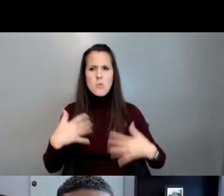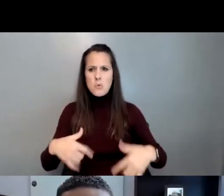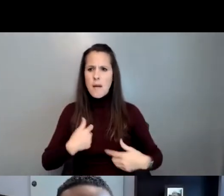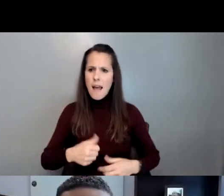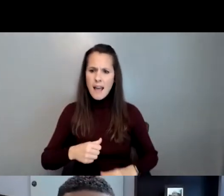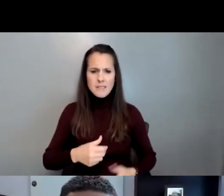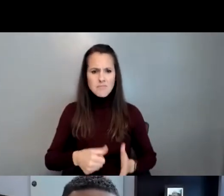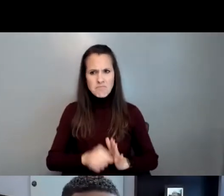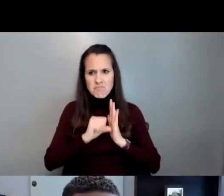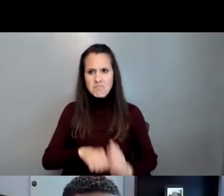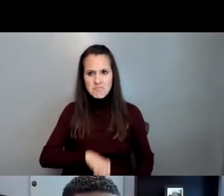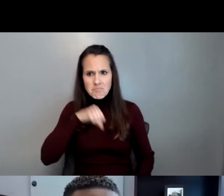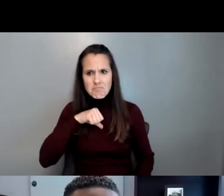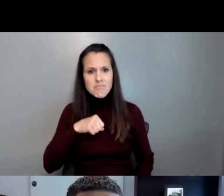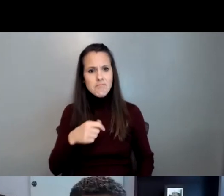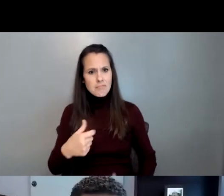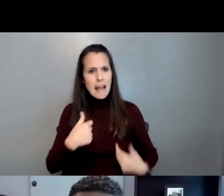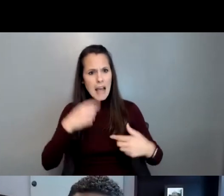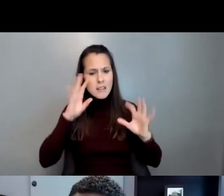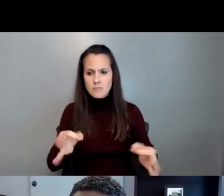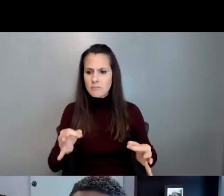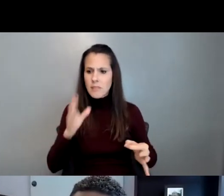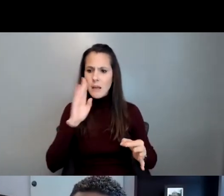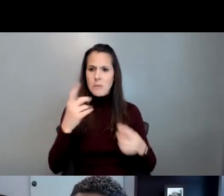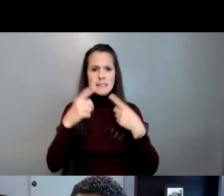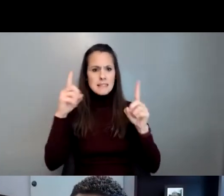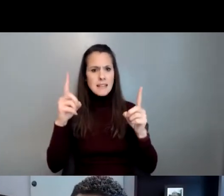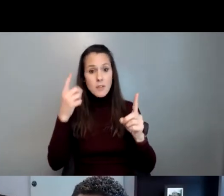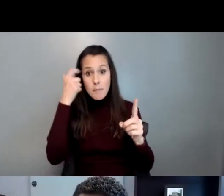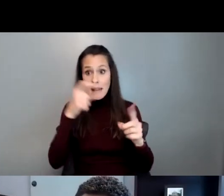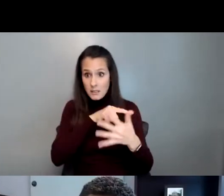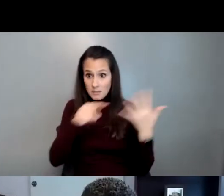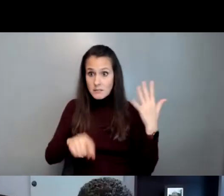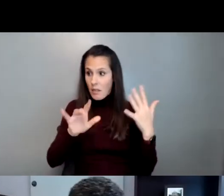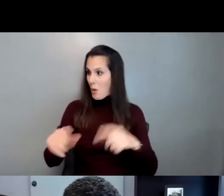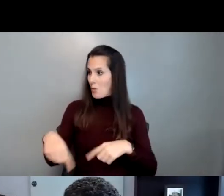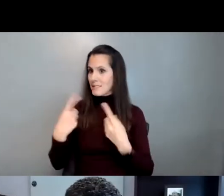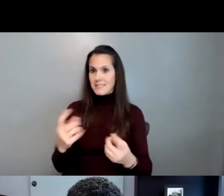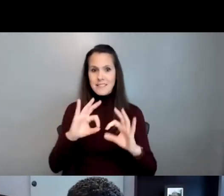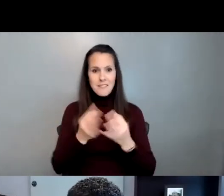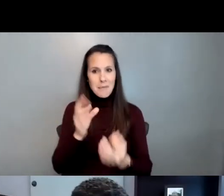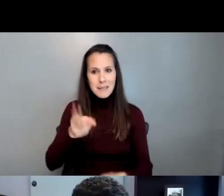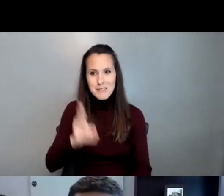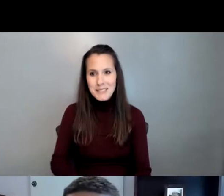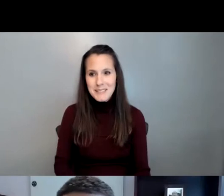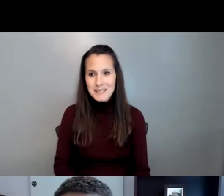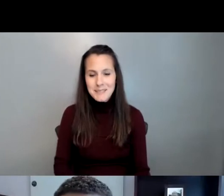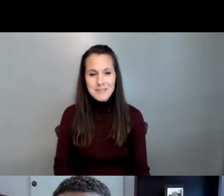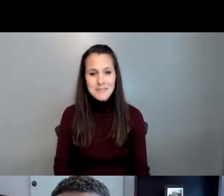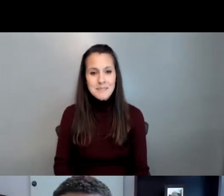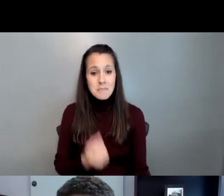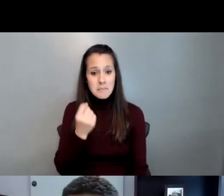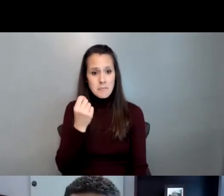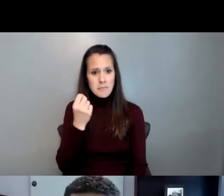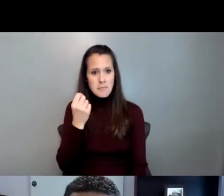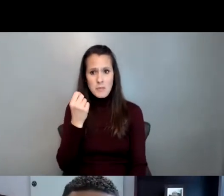was determined to be successful because of those things. Now, I'm not saying that those things